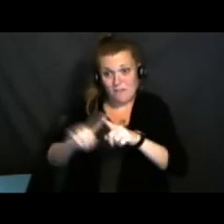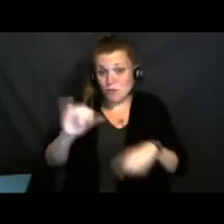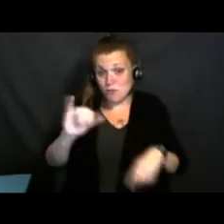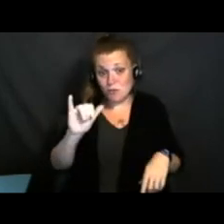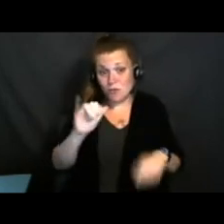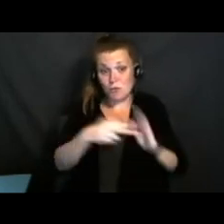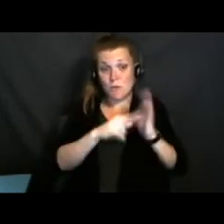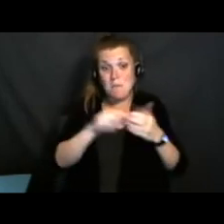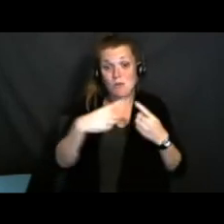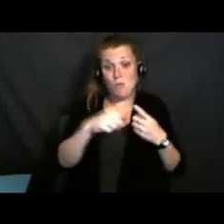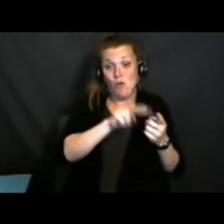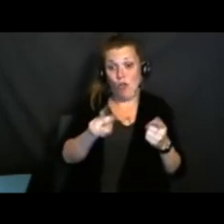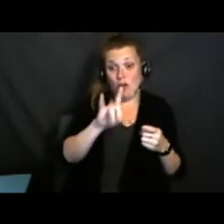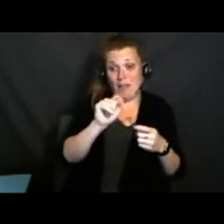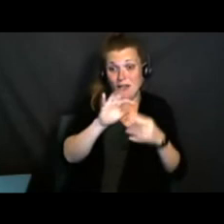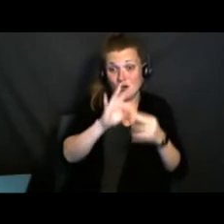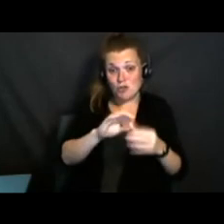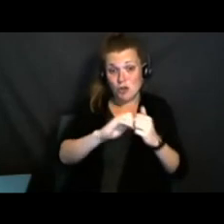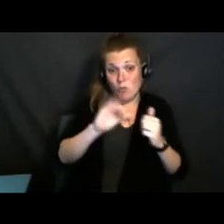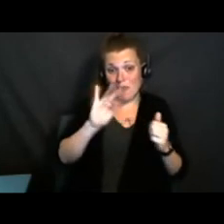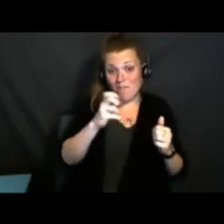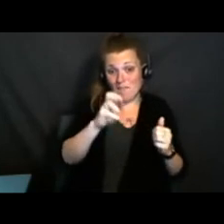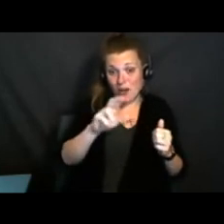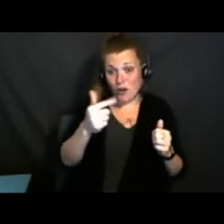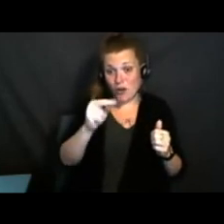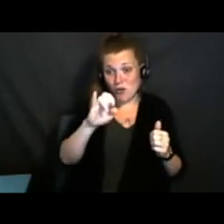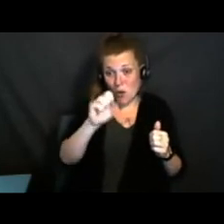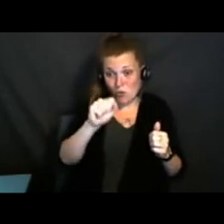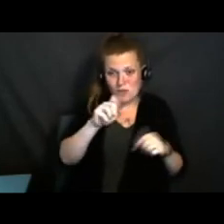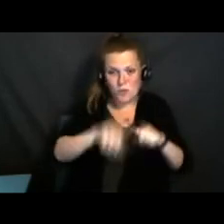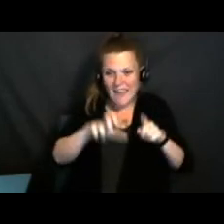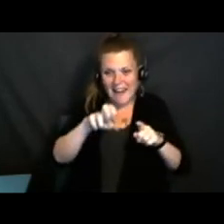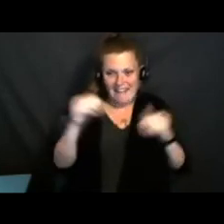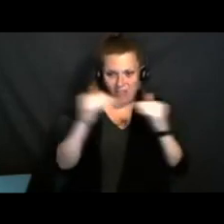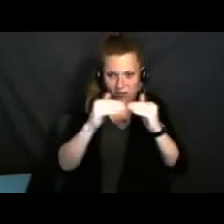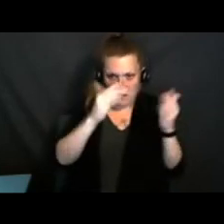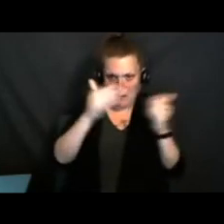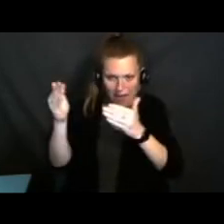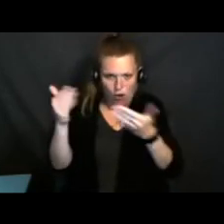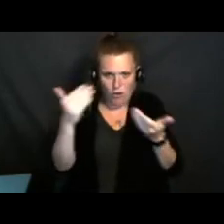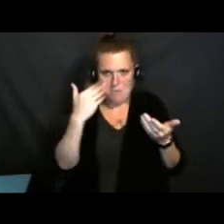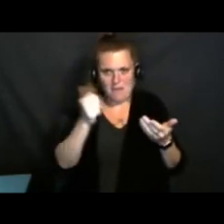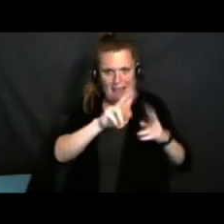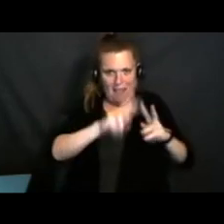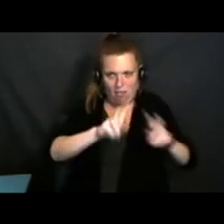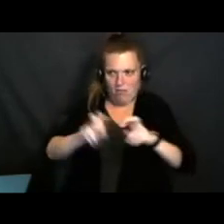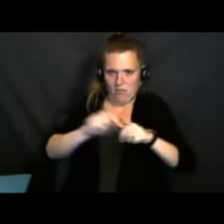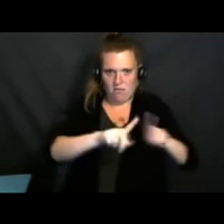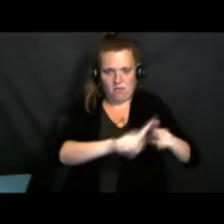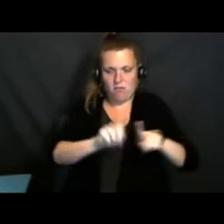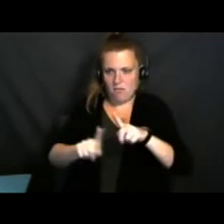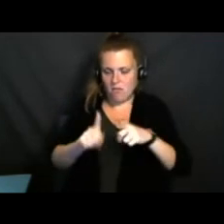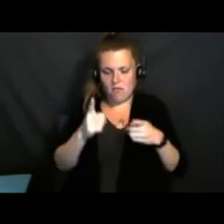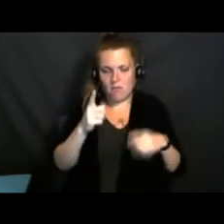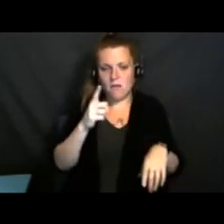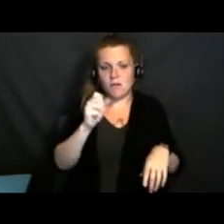finger noses, and make comparisons, you are actually comparing different things. So they are not exactly the same protocol. So I think one thing that we need is